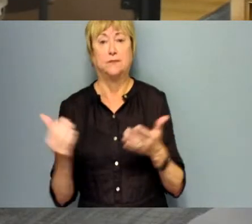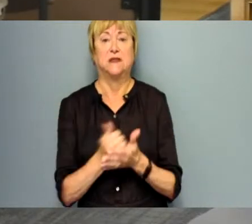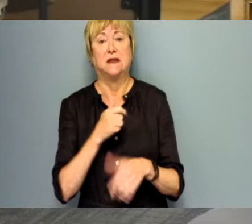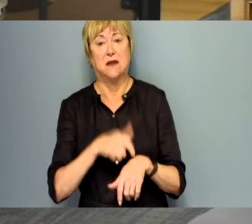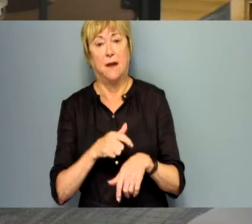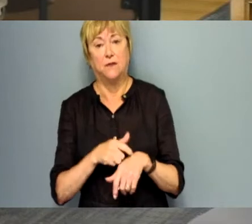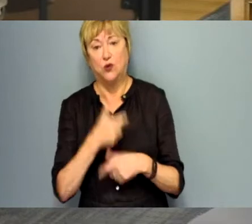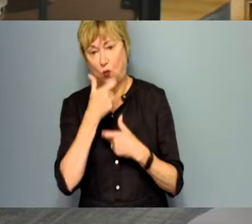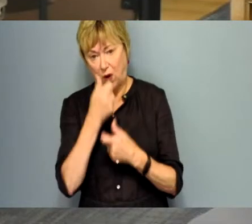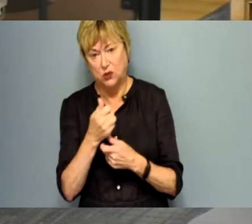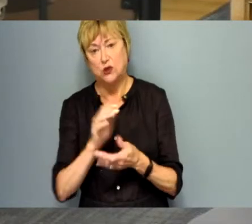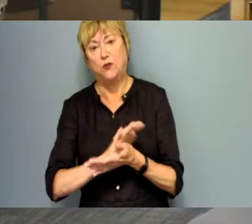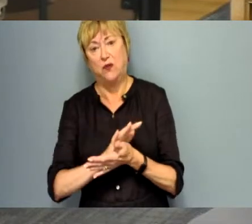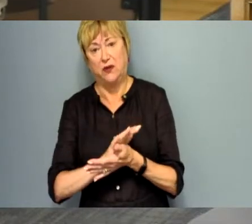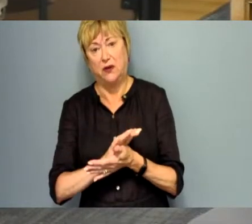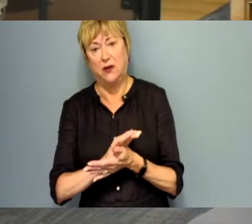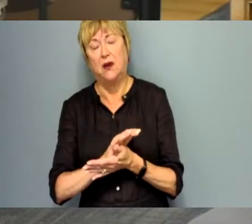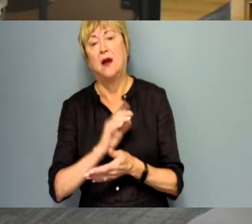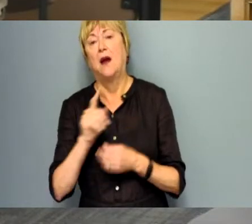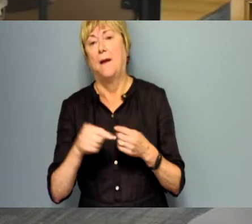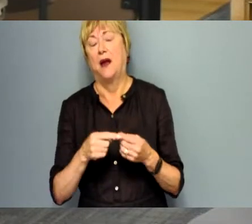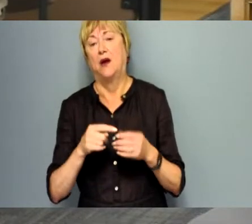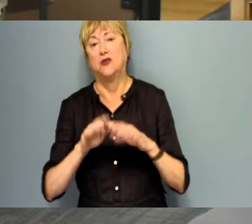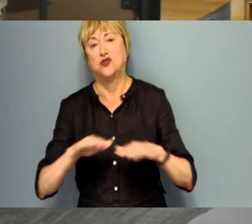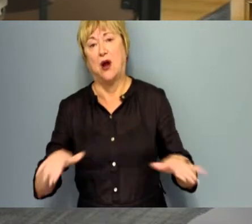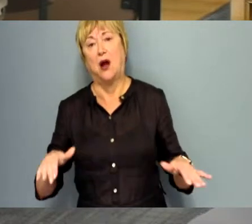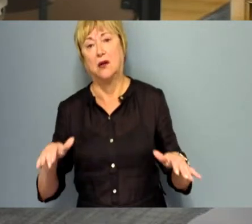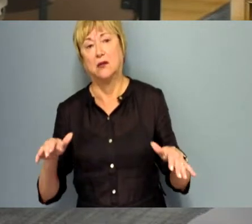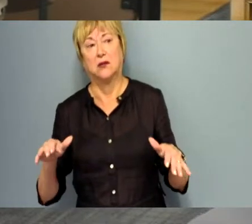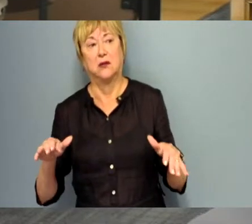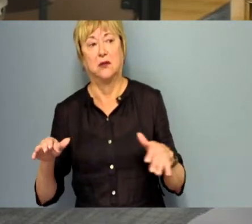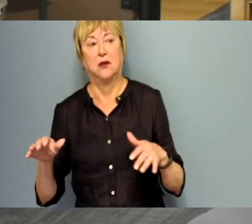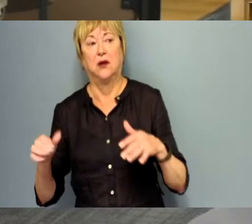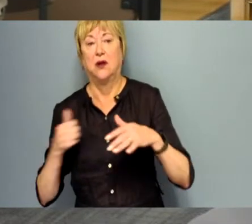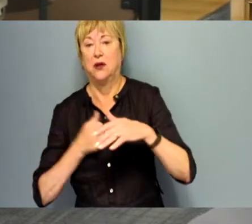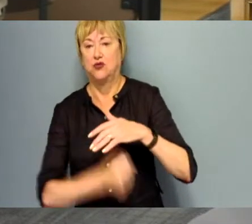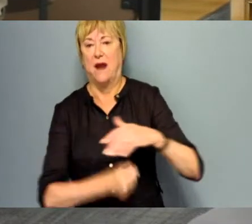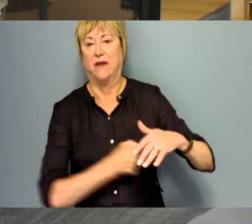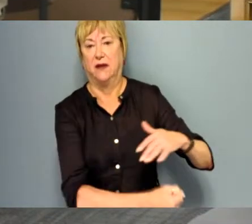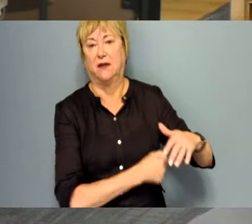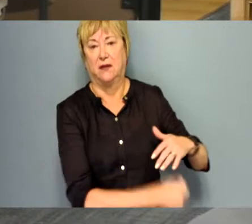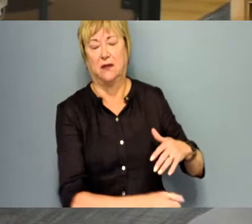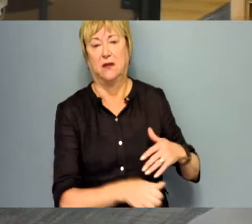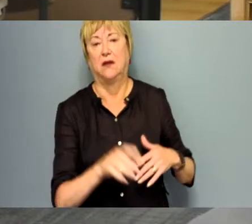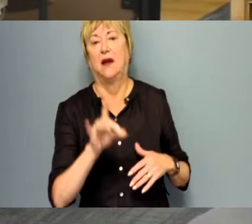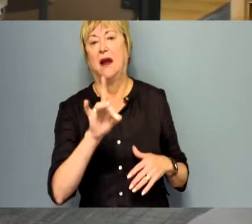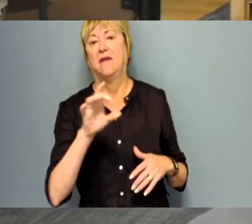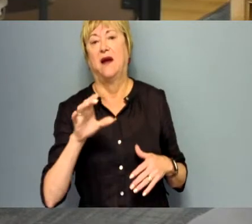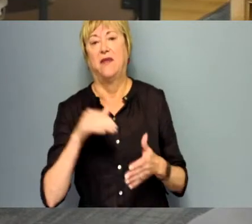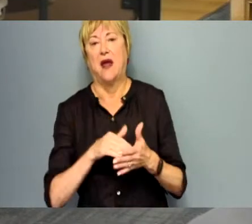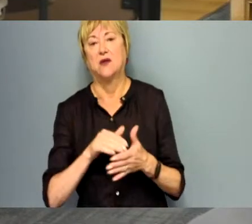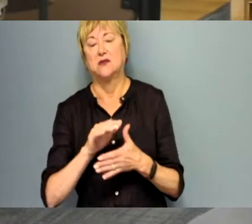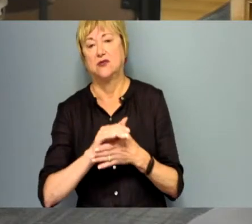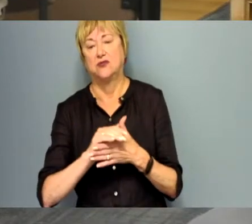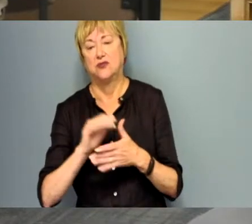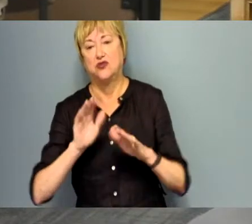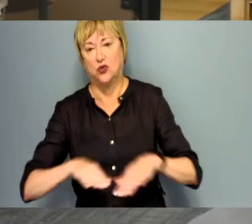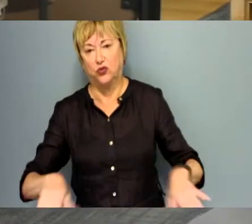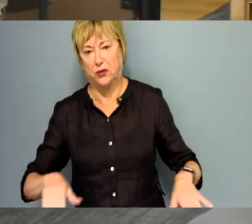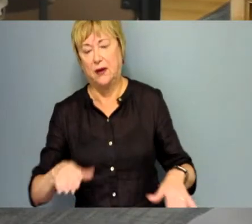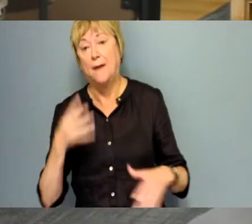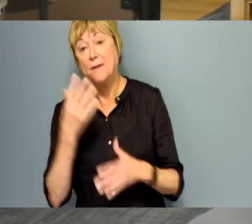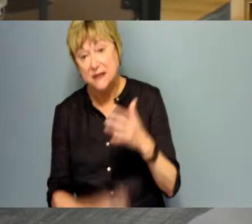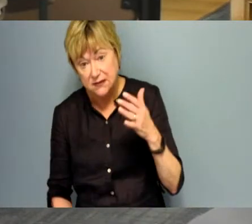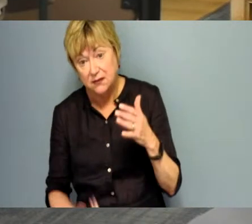movie that they put out on the child trafficking. There's 85,000 children missing because of the border. So I want to know if somebody's